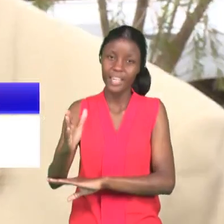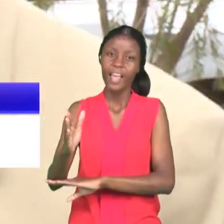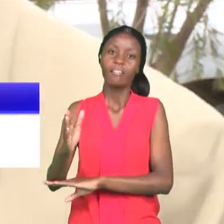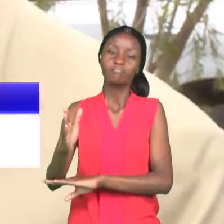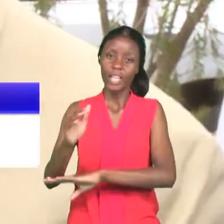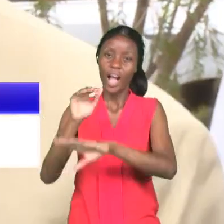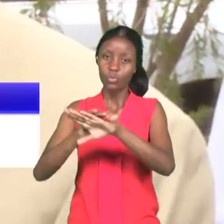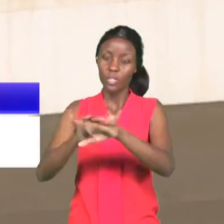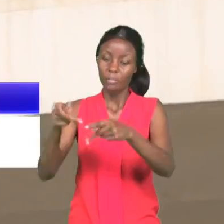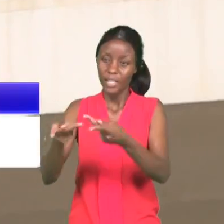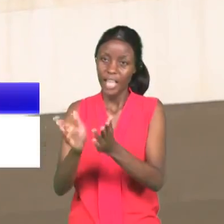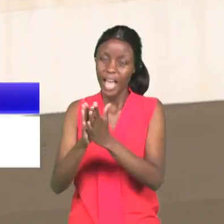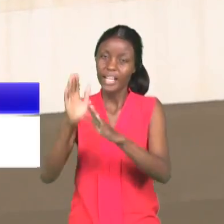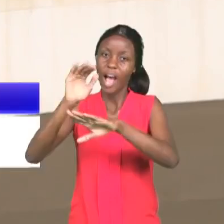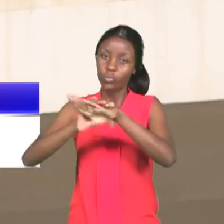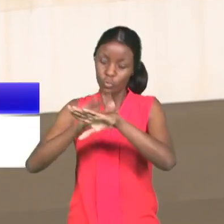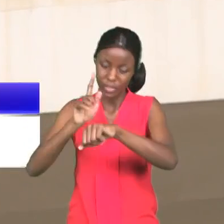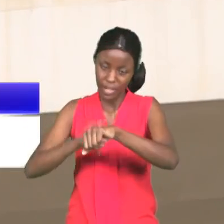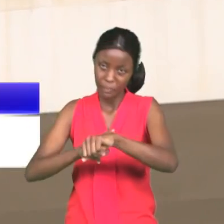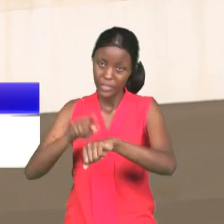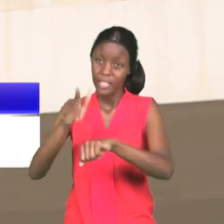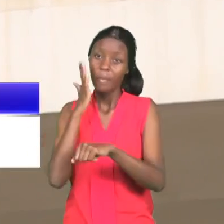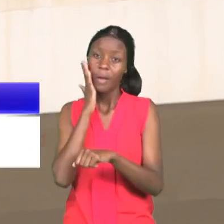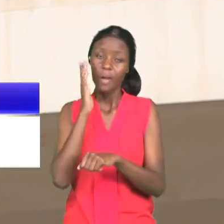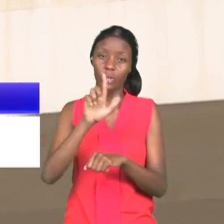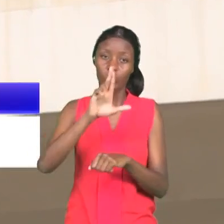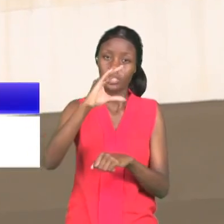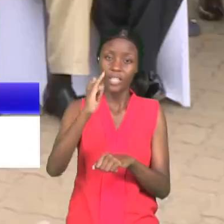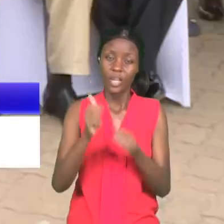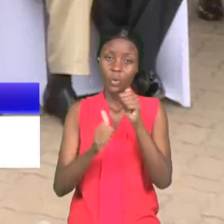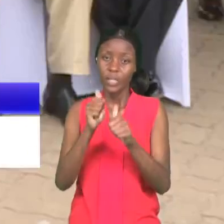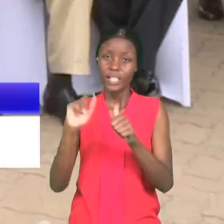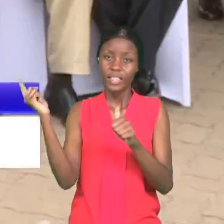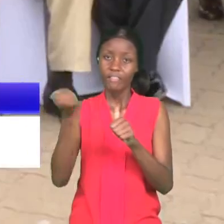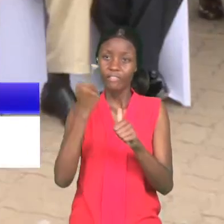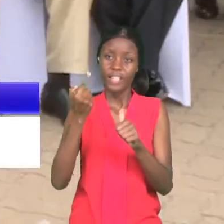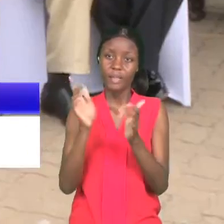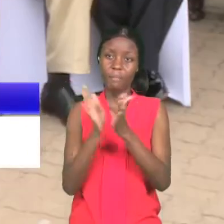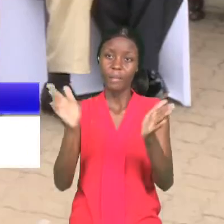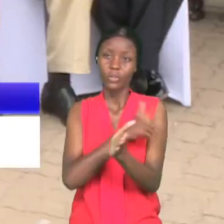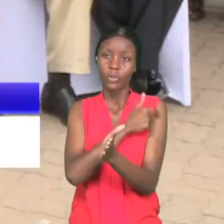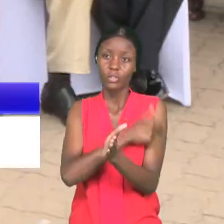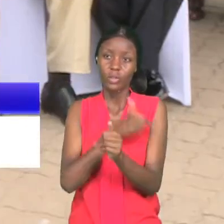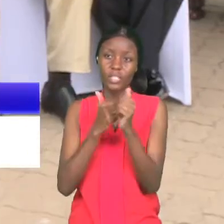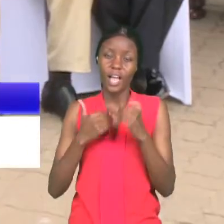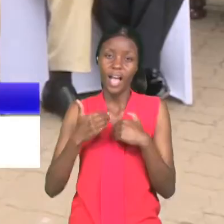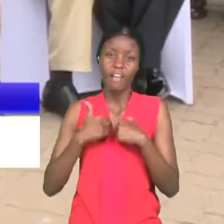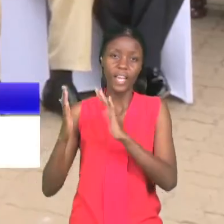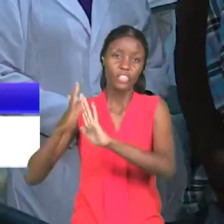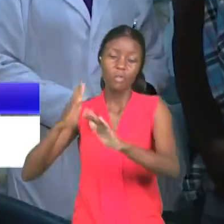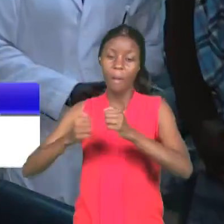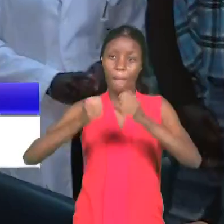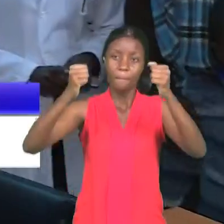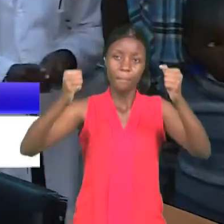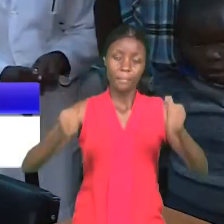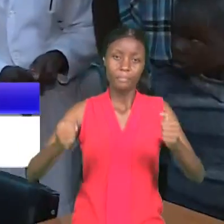facility and the timing. Mama Lucy Hospital is the first public county referral hospital to have a queue management system. The new queue system